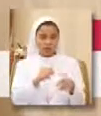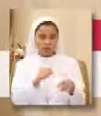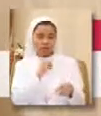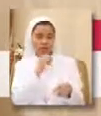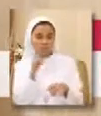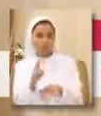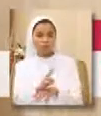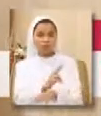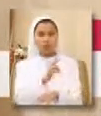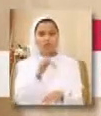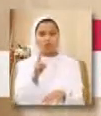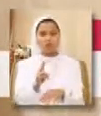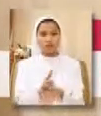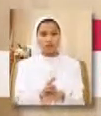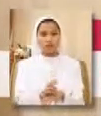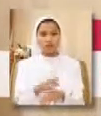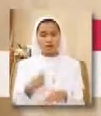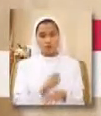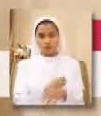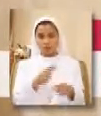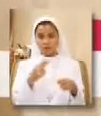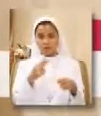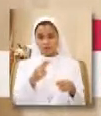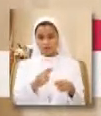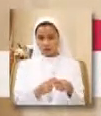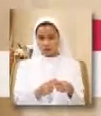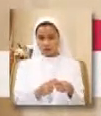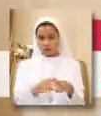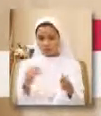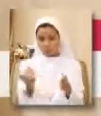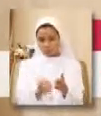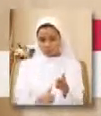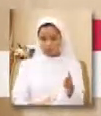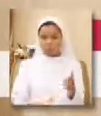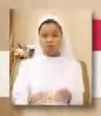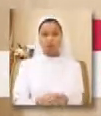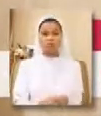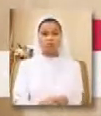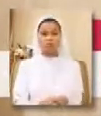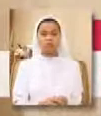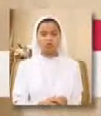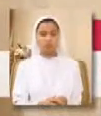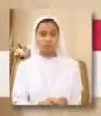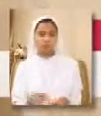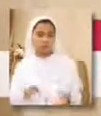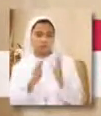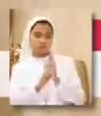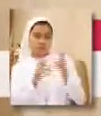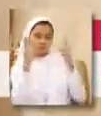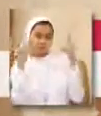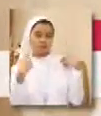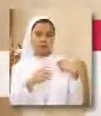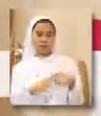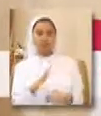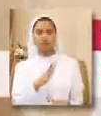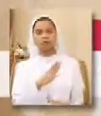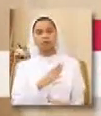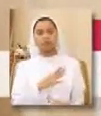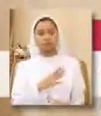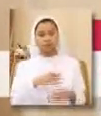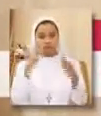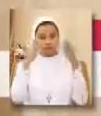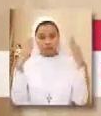missionaries are poor. I was somewhat disappointed, but I said, that's okay, Father. So I came back and I